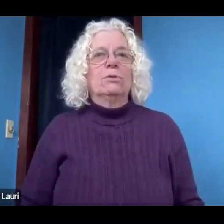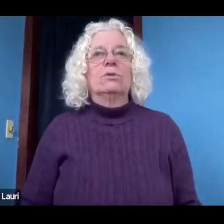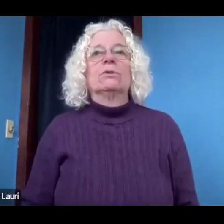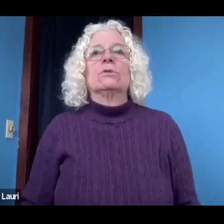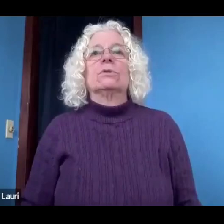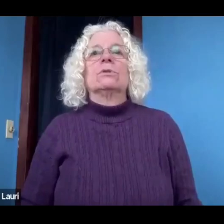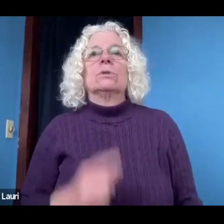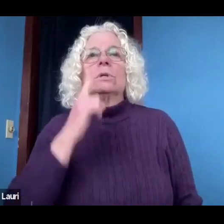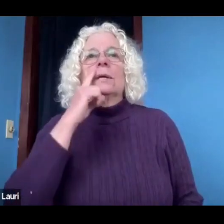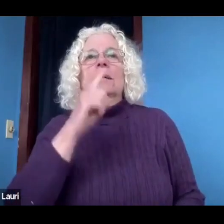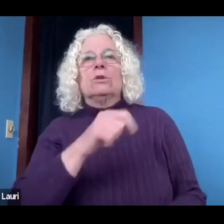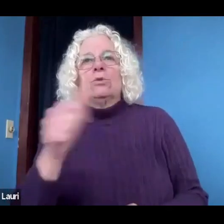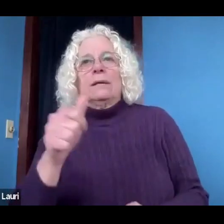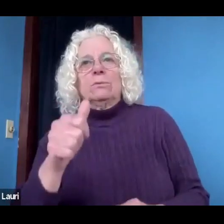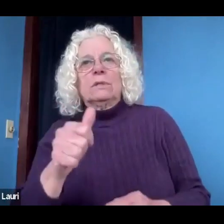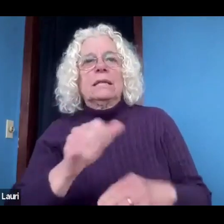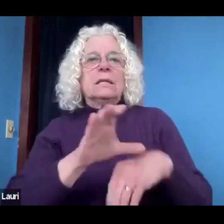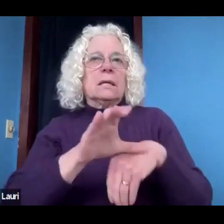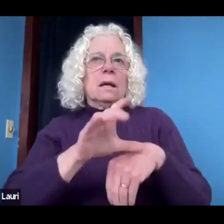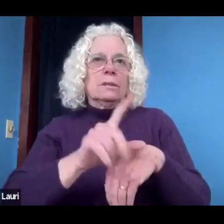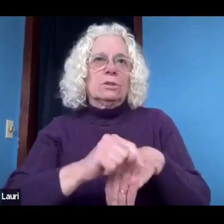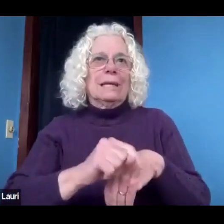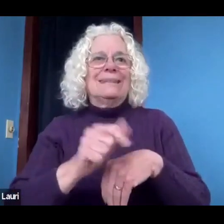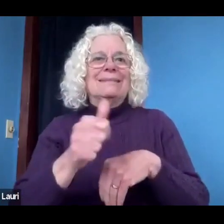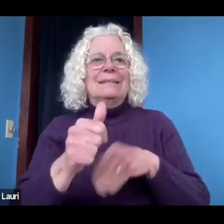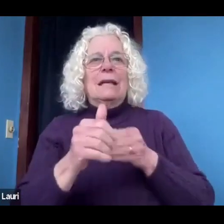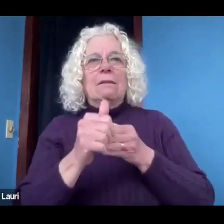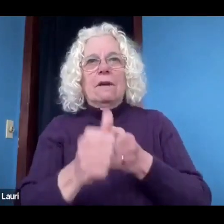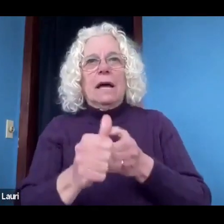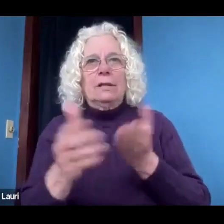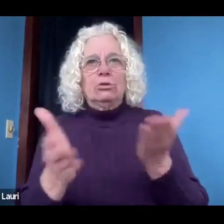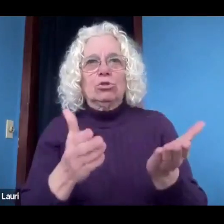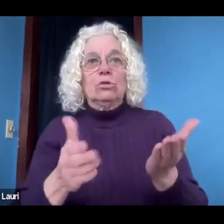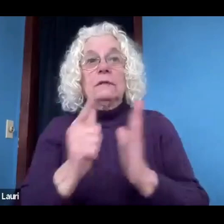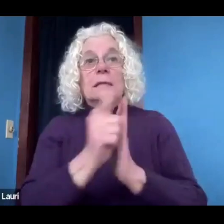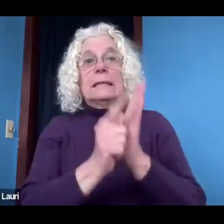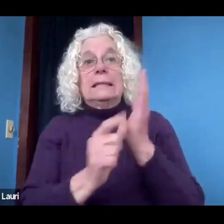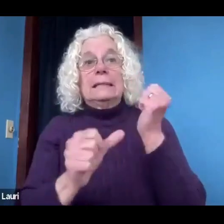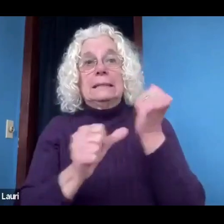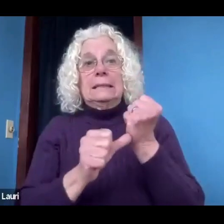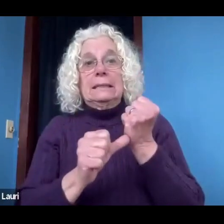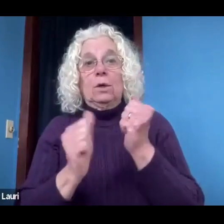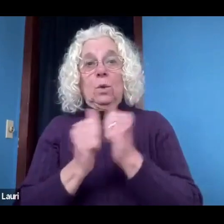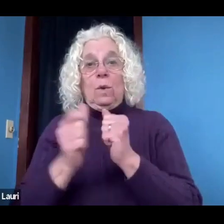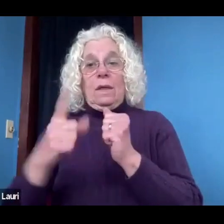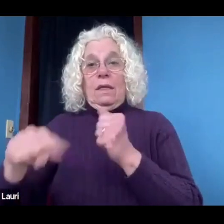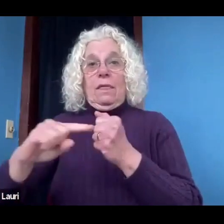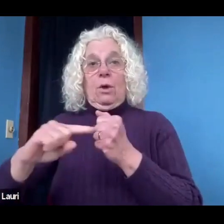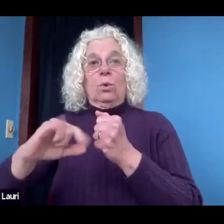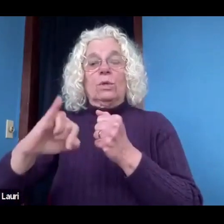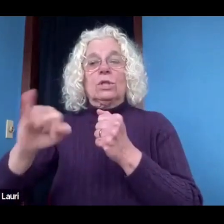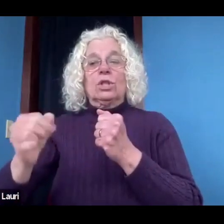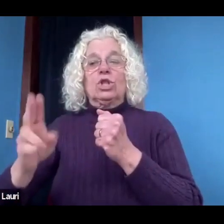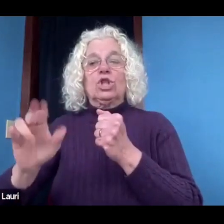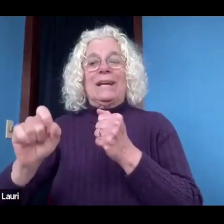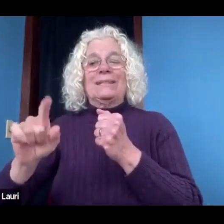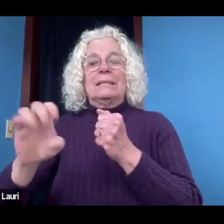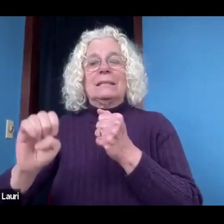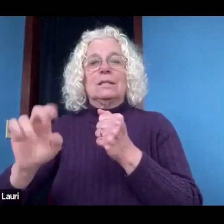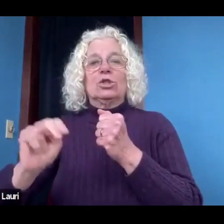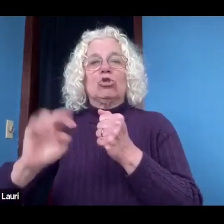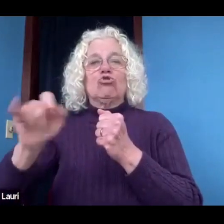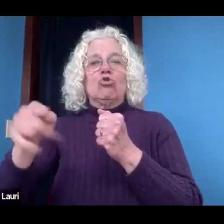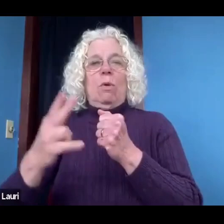transportation, consultation, self-directed services, legal assistance through our partner in the region, Justice North, legal